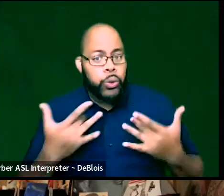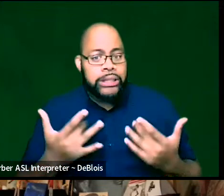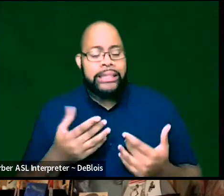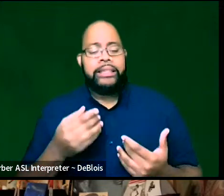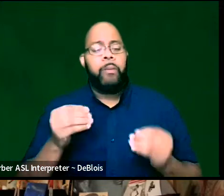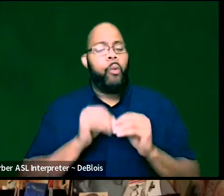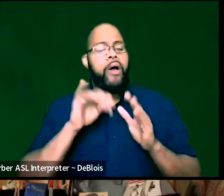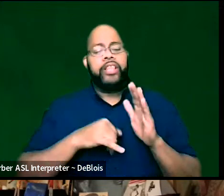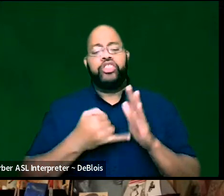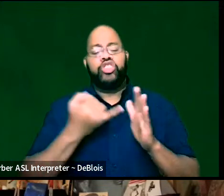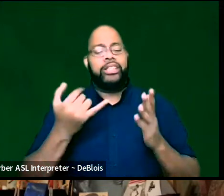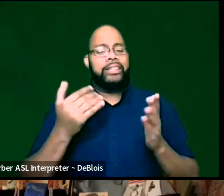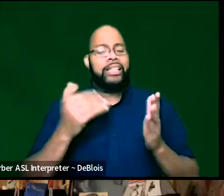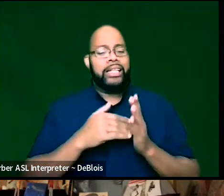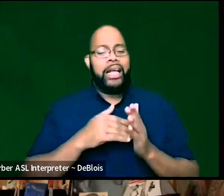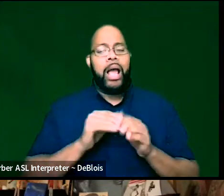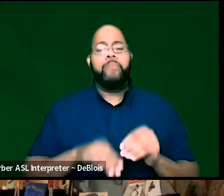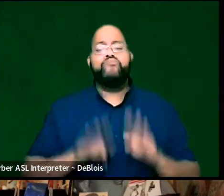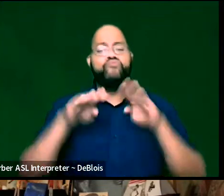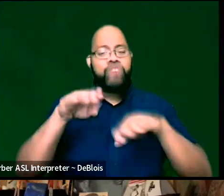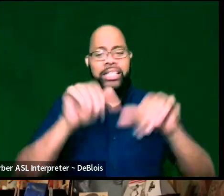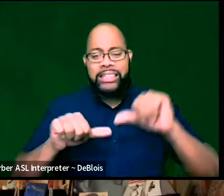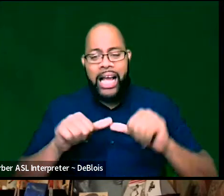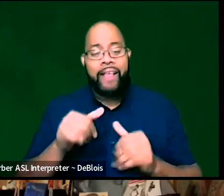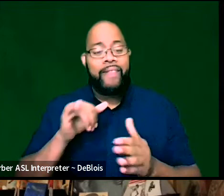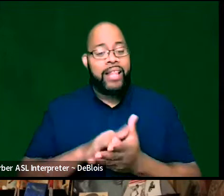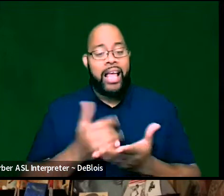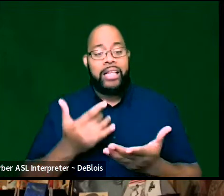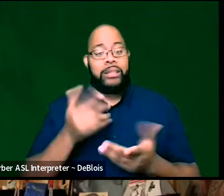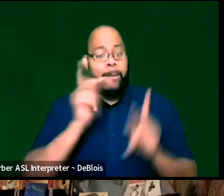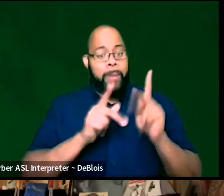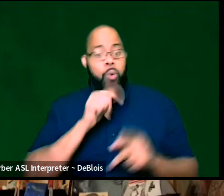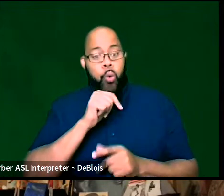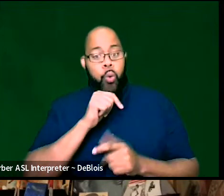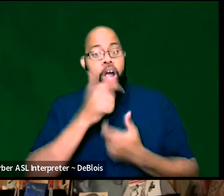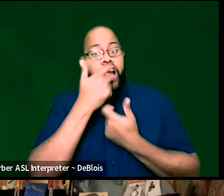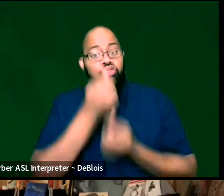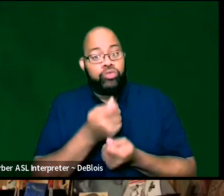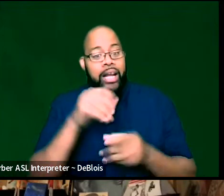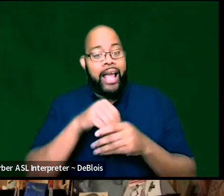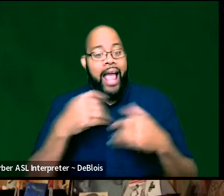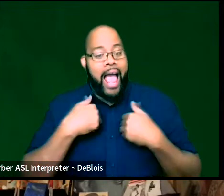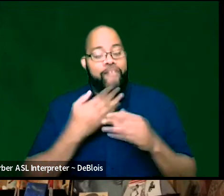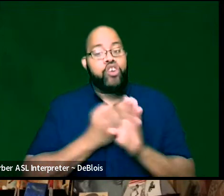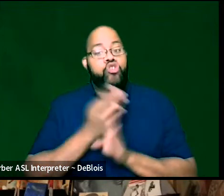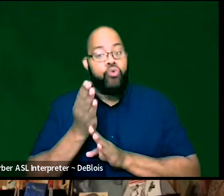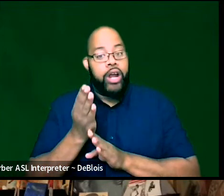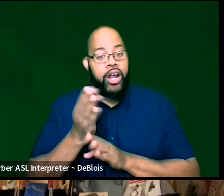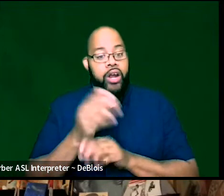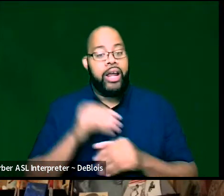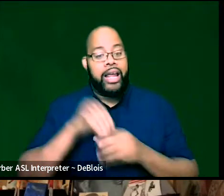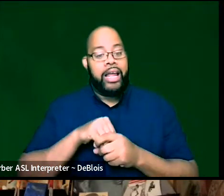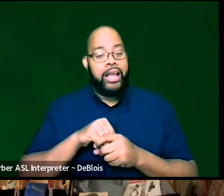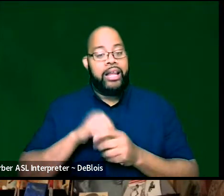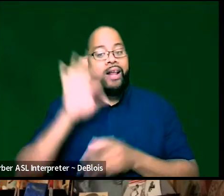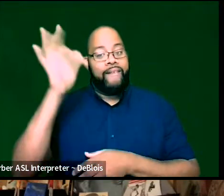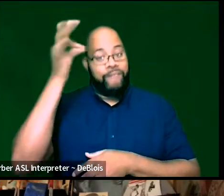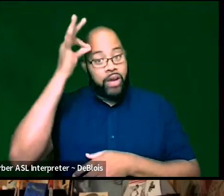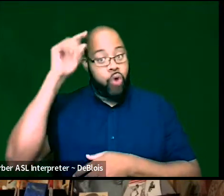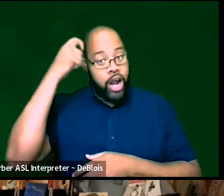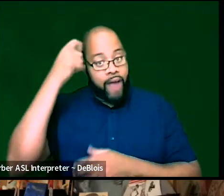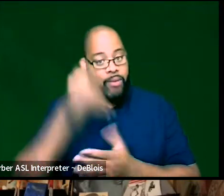more than just, again, marine scientists. It's people who are interested in having a career in the federal